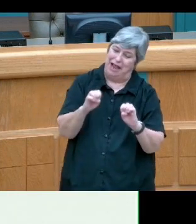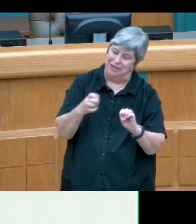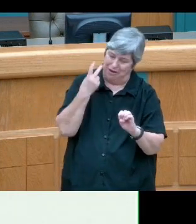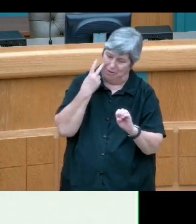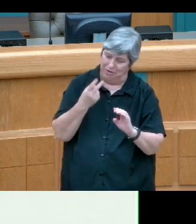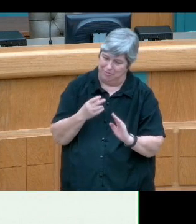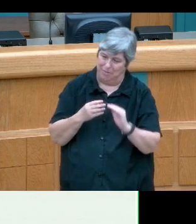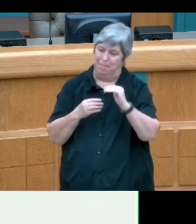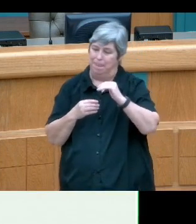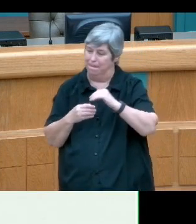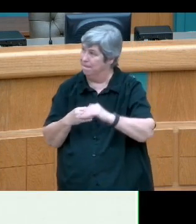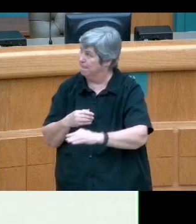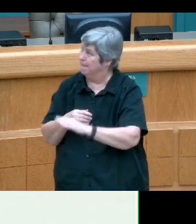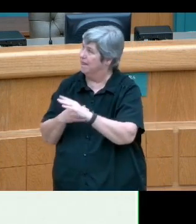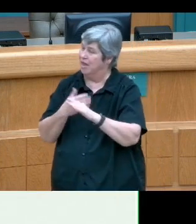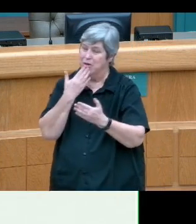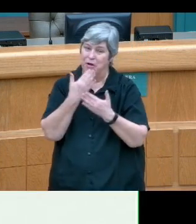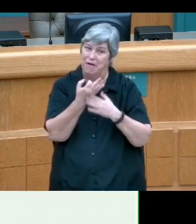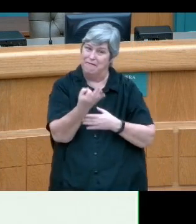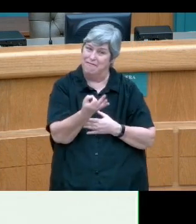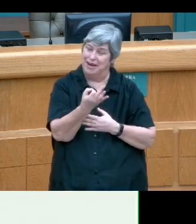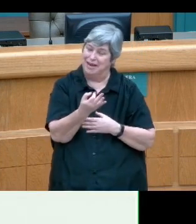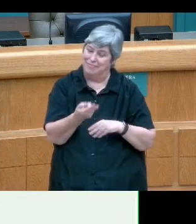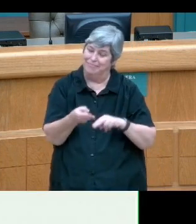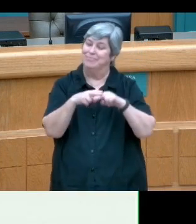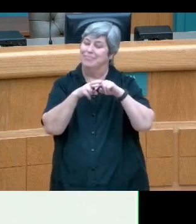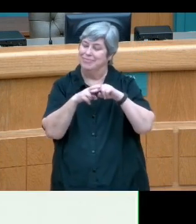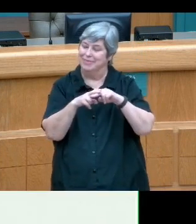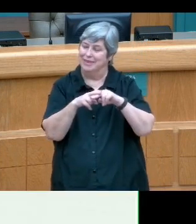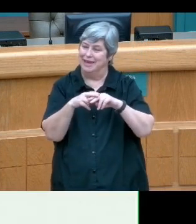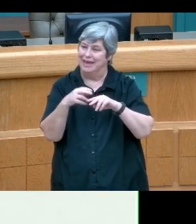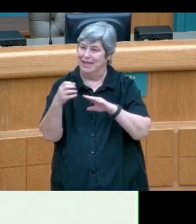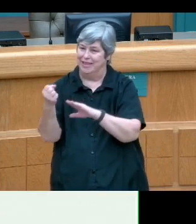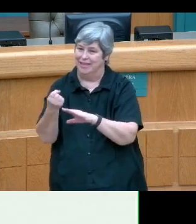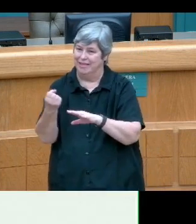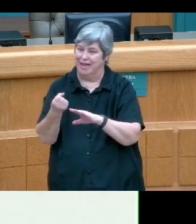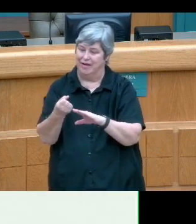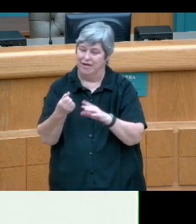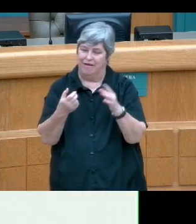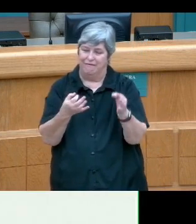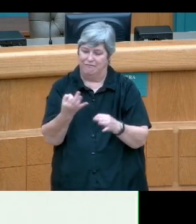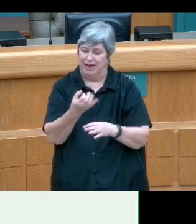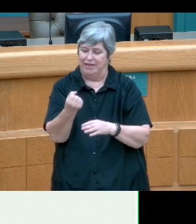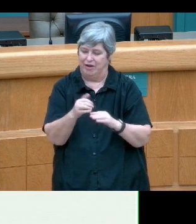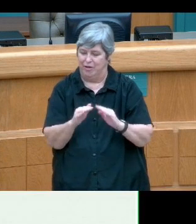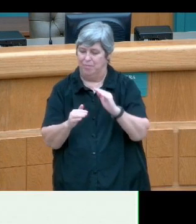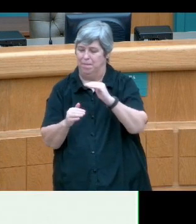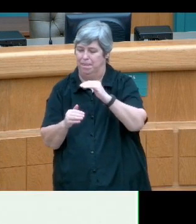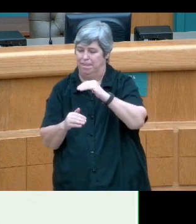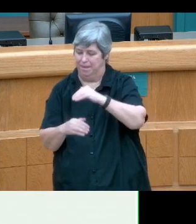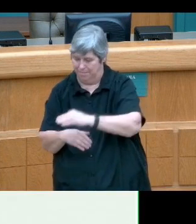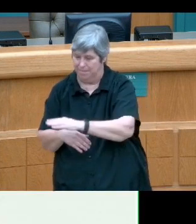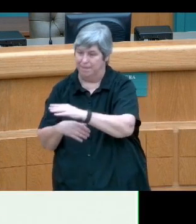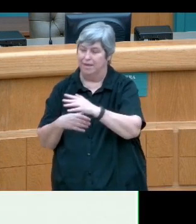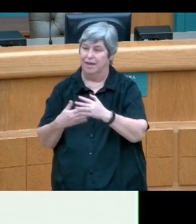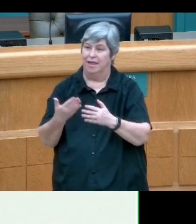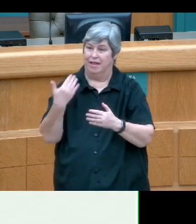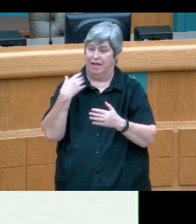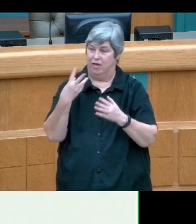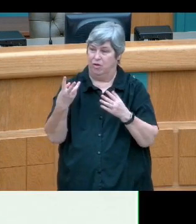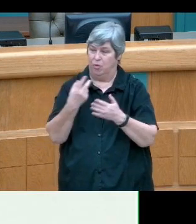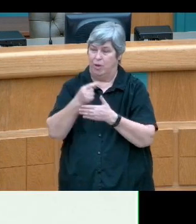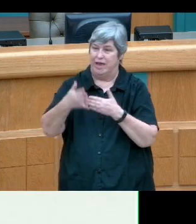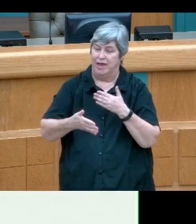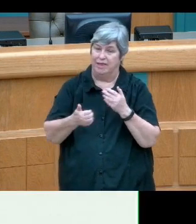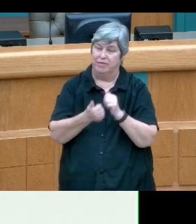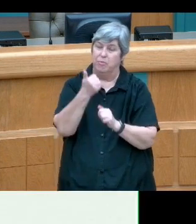you'll see that bump on Good Friday and on the Saturday before Easter. Up until this past weekend, that was where the most